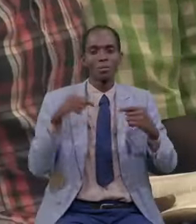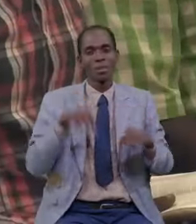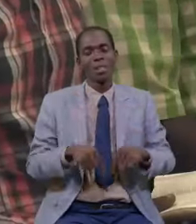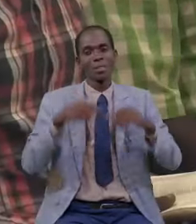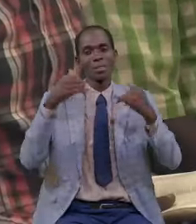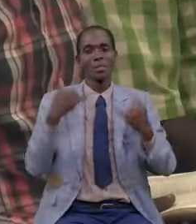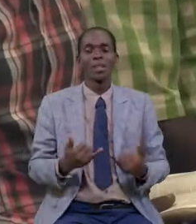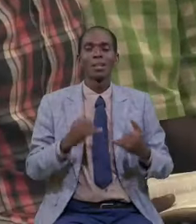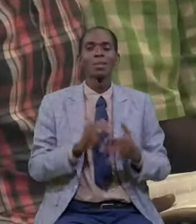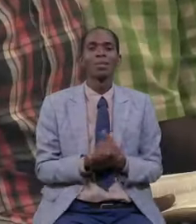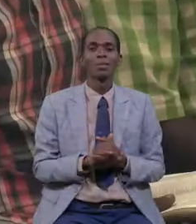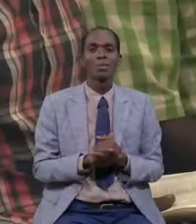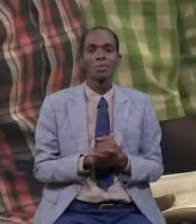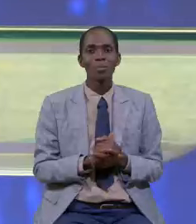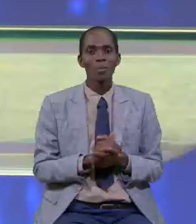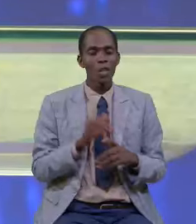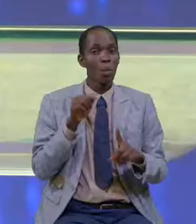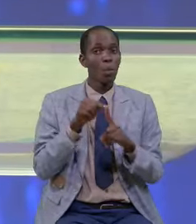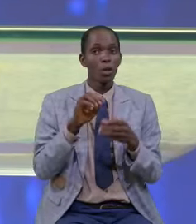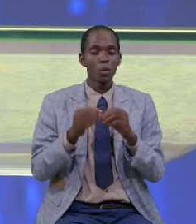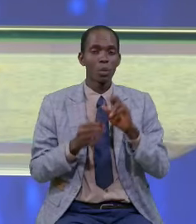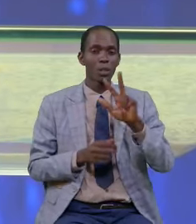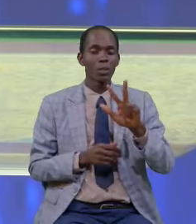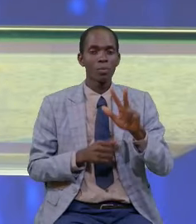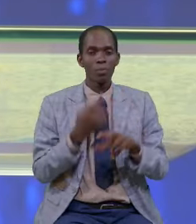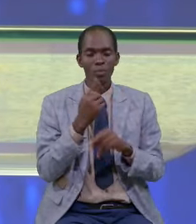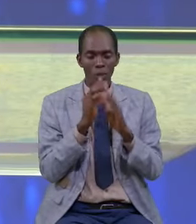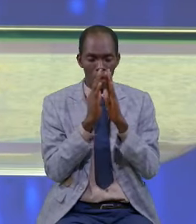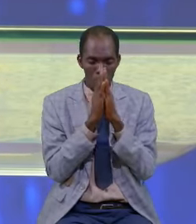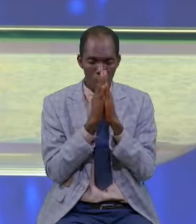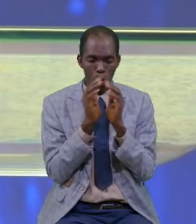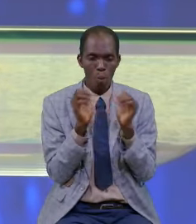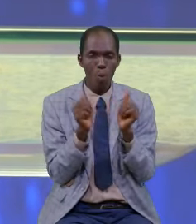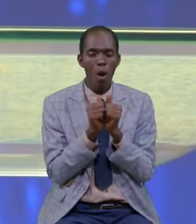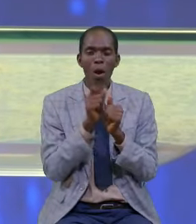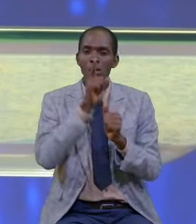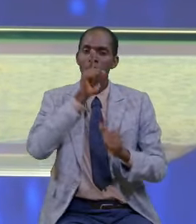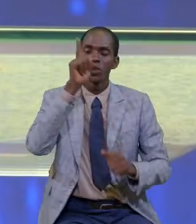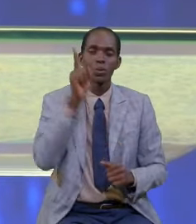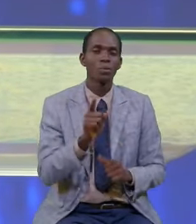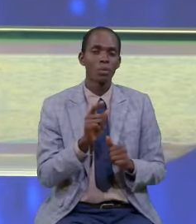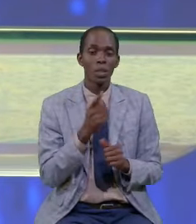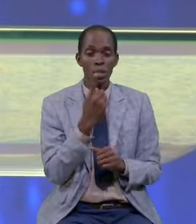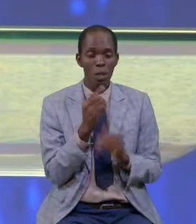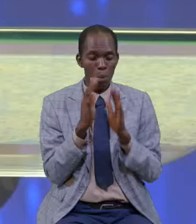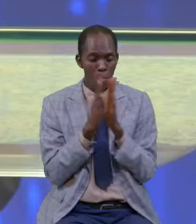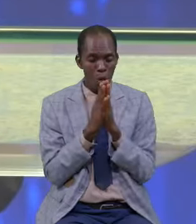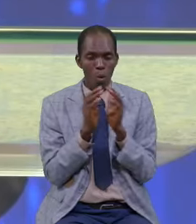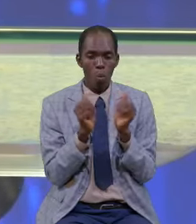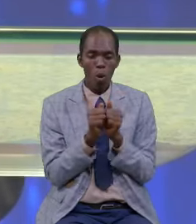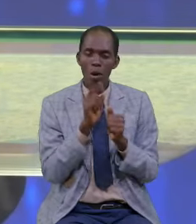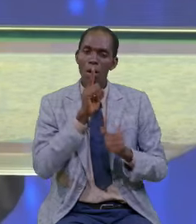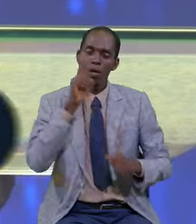fall now Point number three the prayer weighs Assurance the prayer we